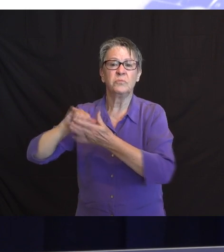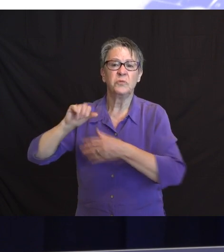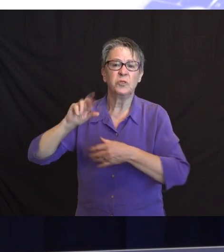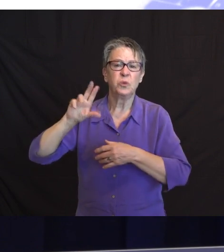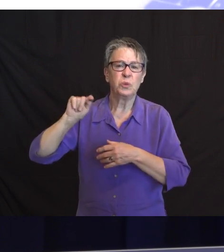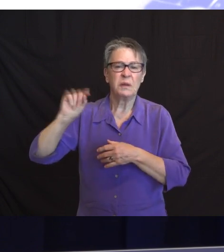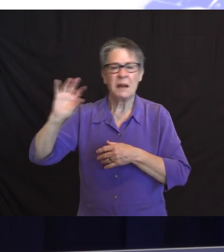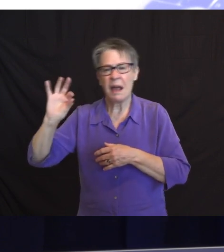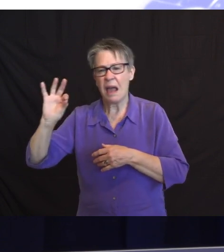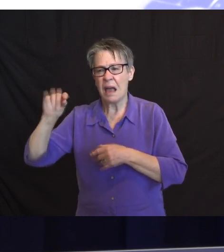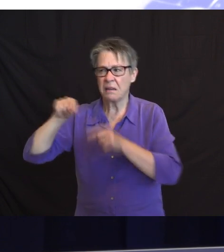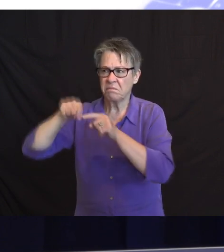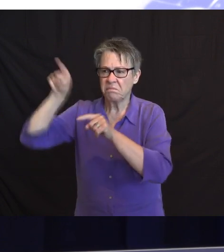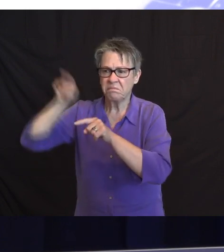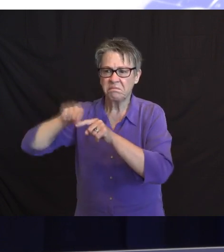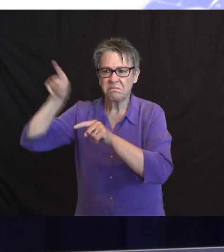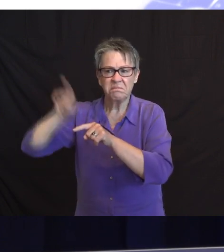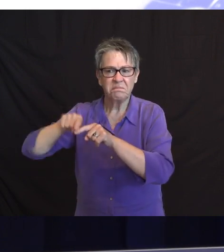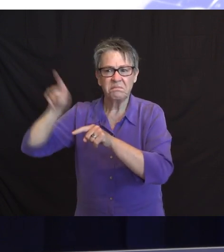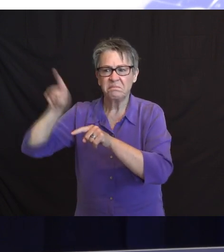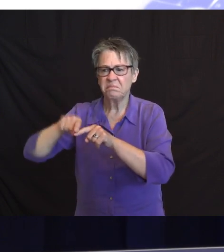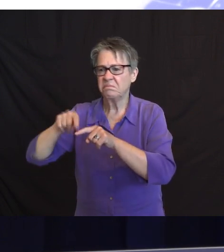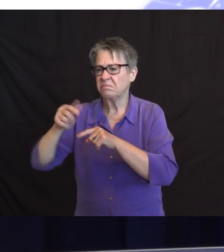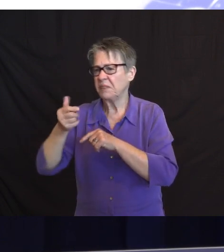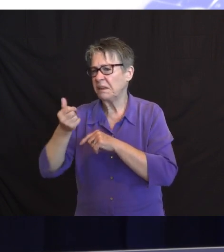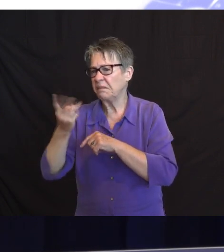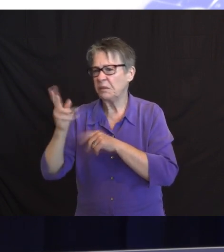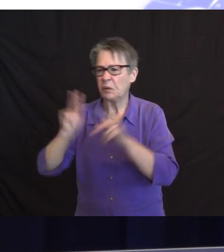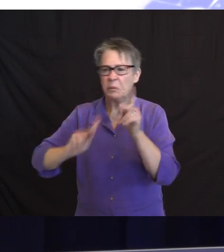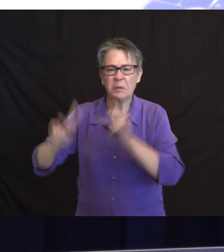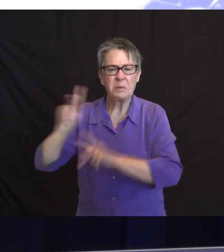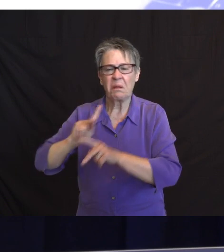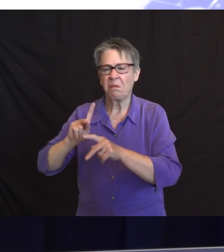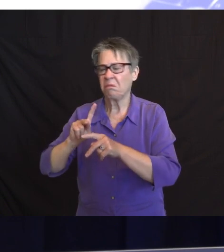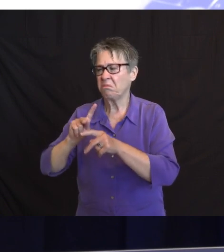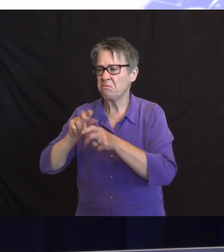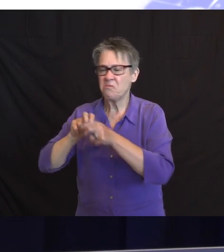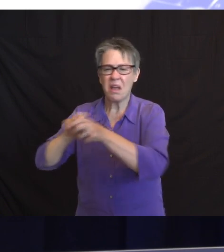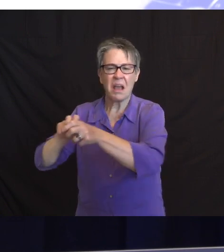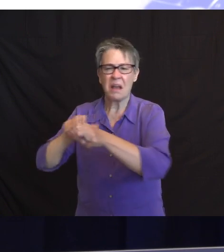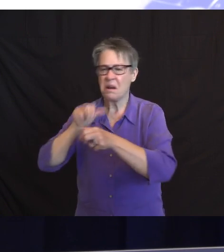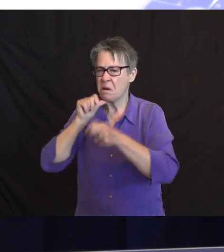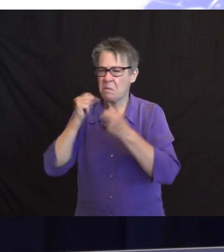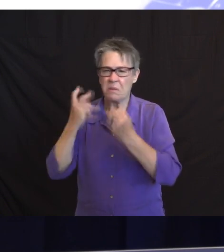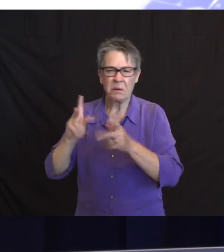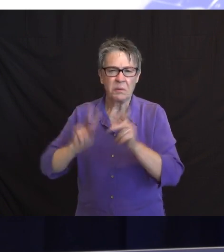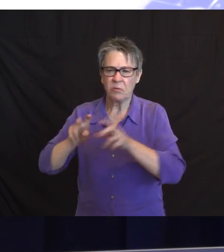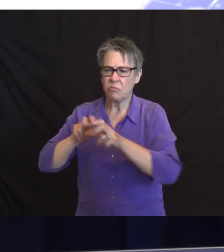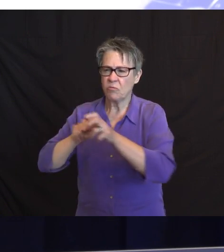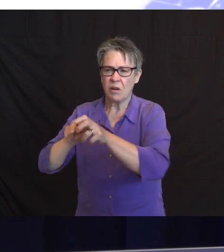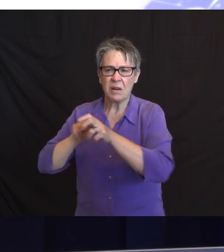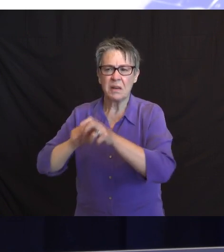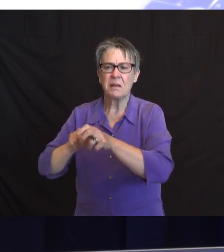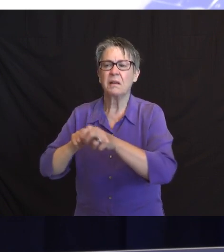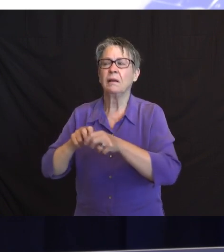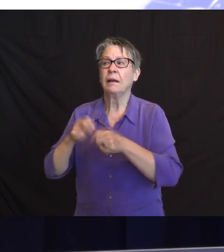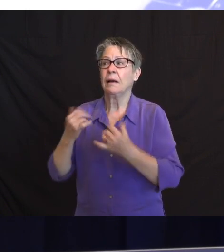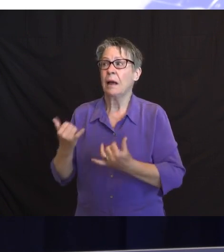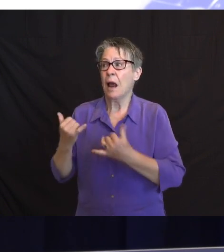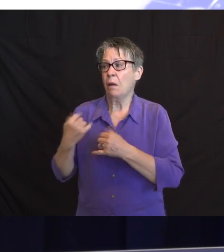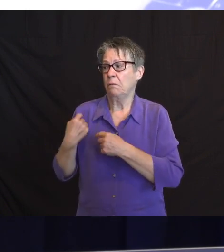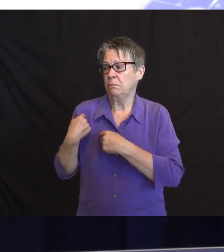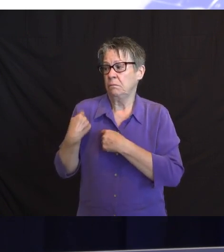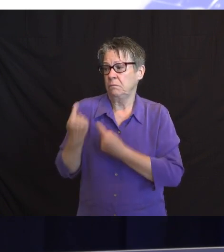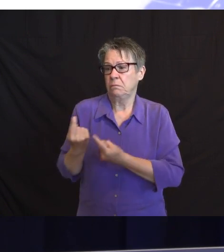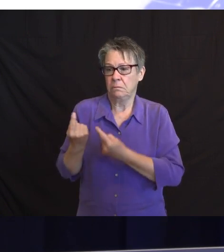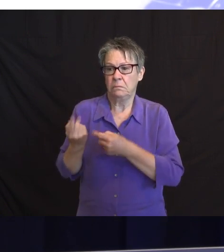minimal, if any, variation. We've been having a very slight gradual trend over the last month, but as far as this being an opening,